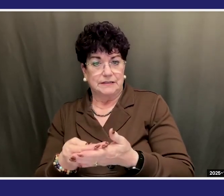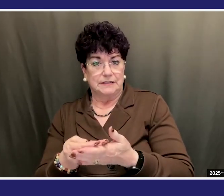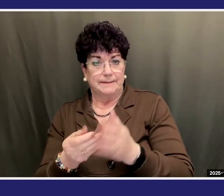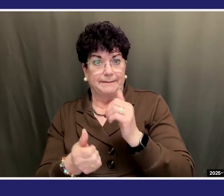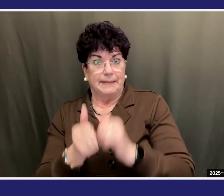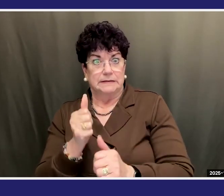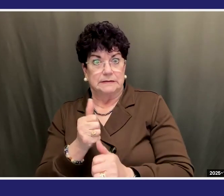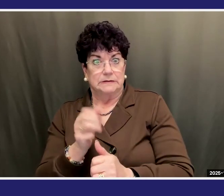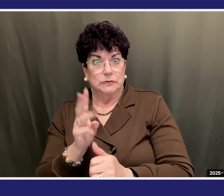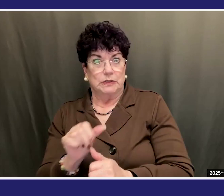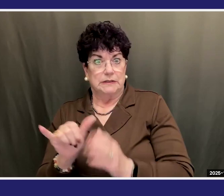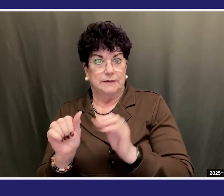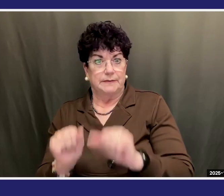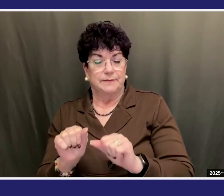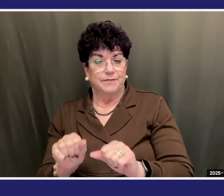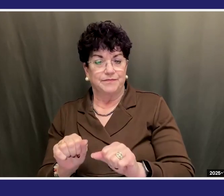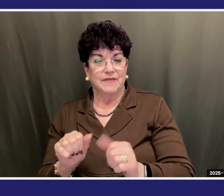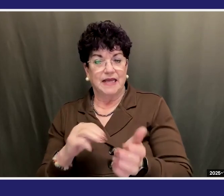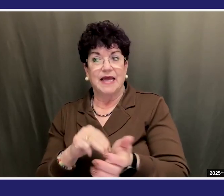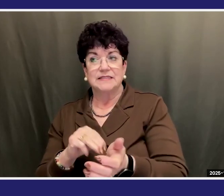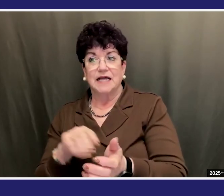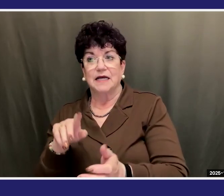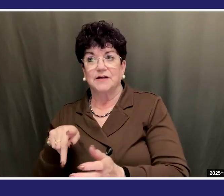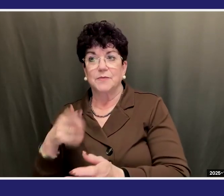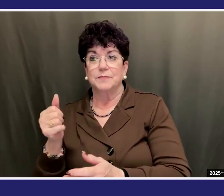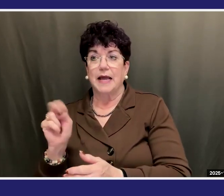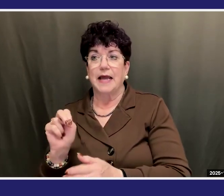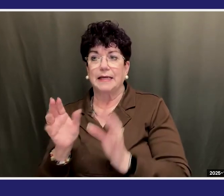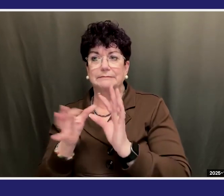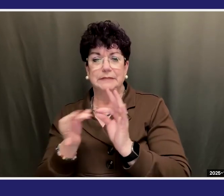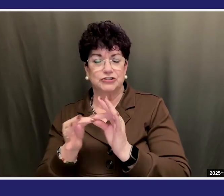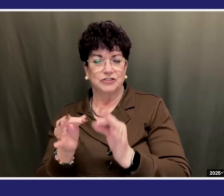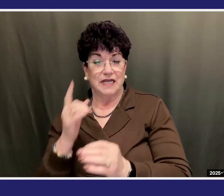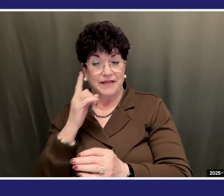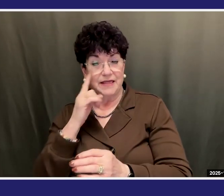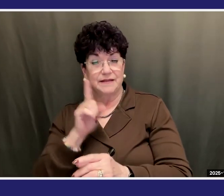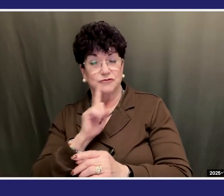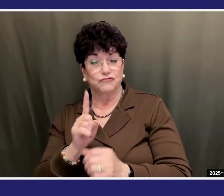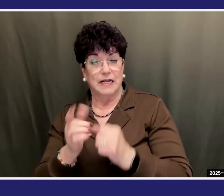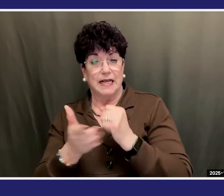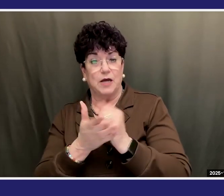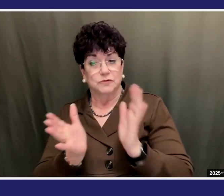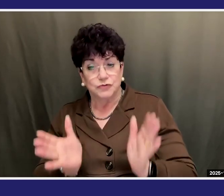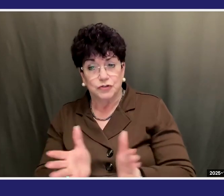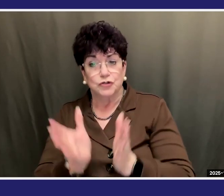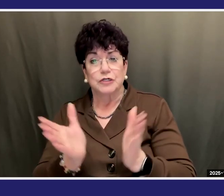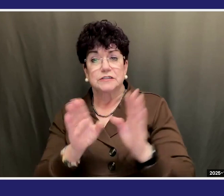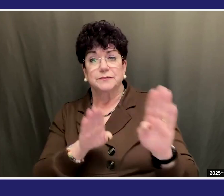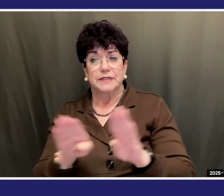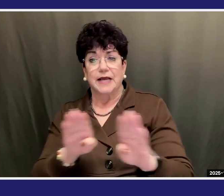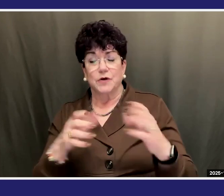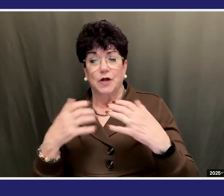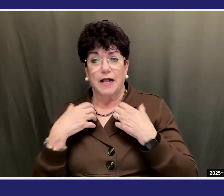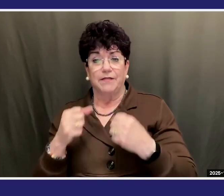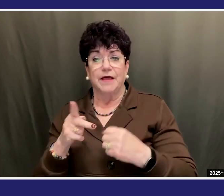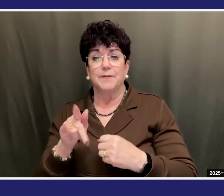manner possible. And as Dr. Pan had noted, I think this really helps to promote behavioral health as a